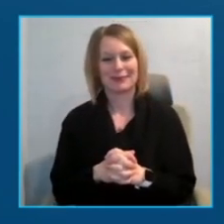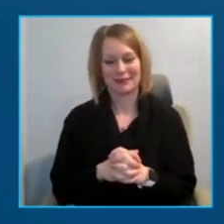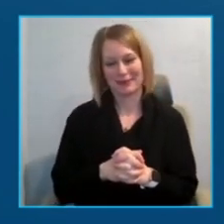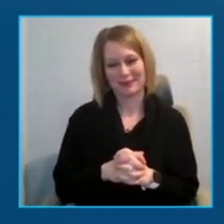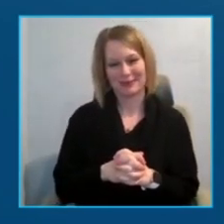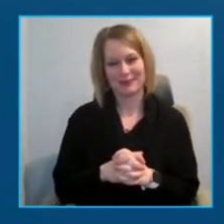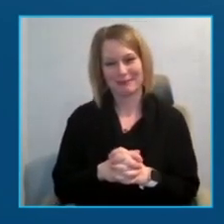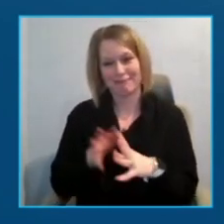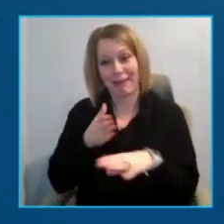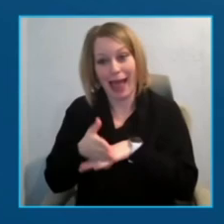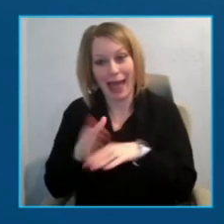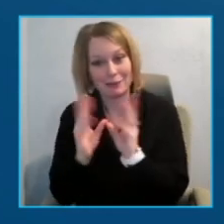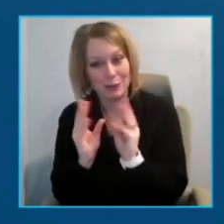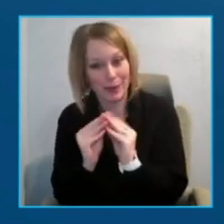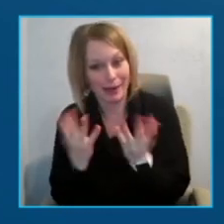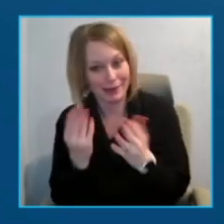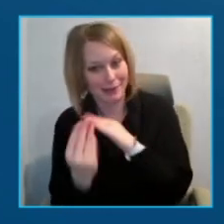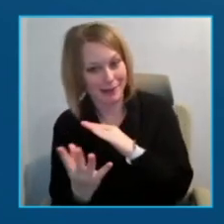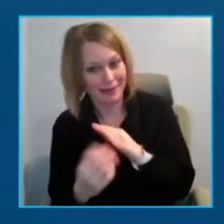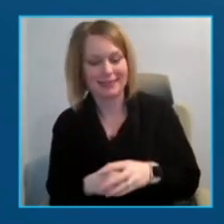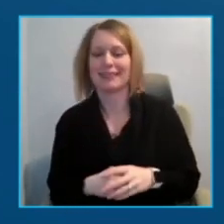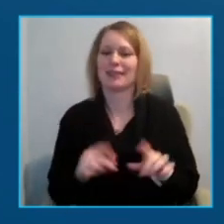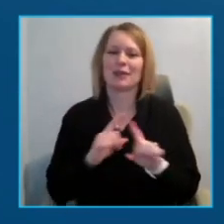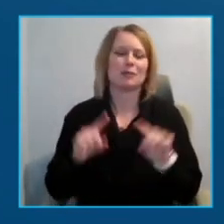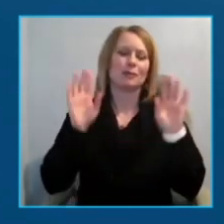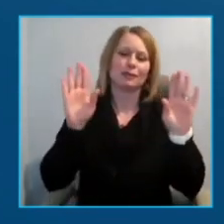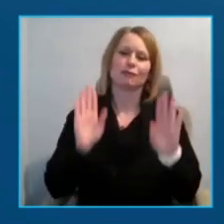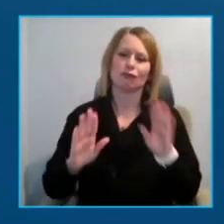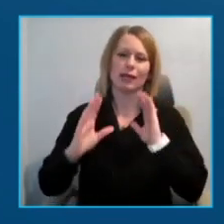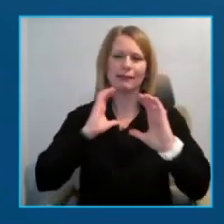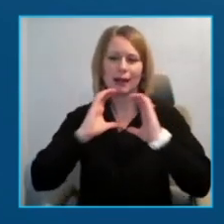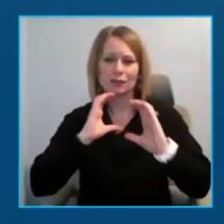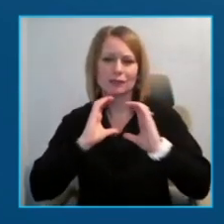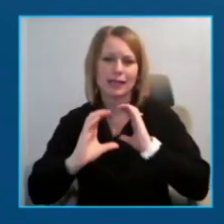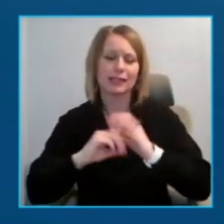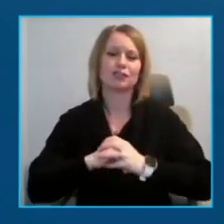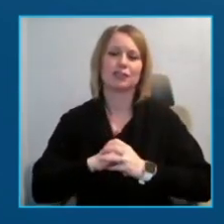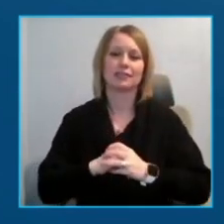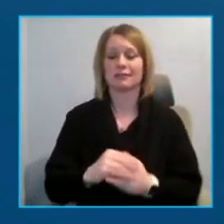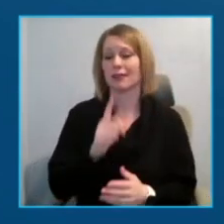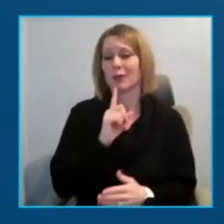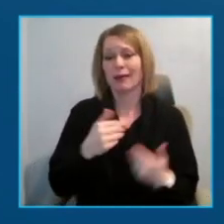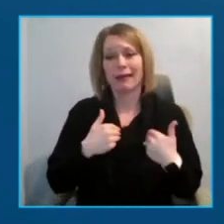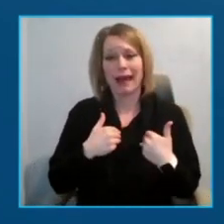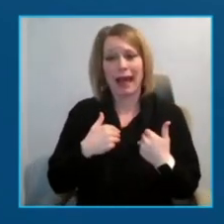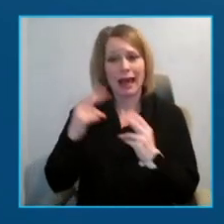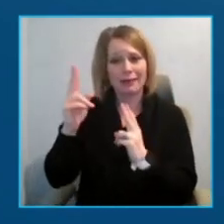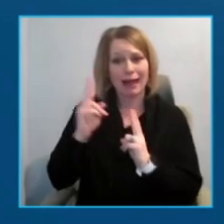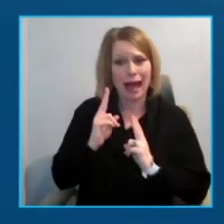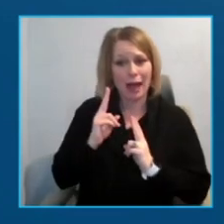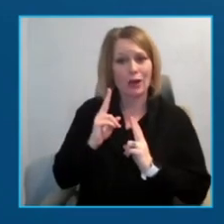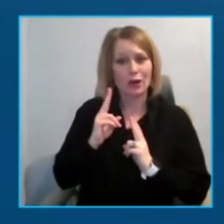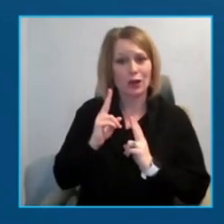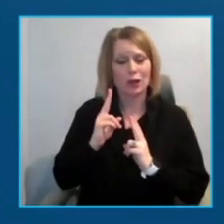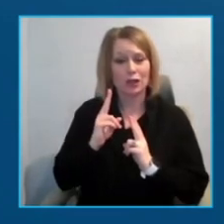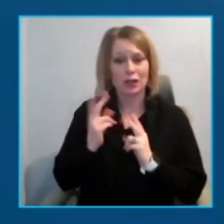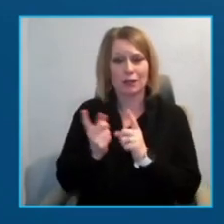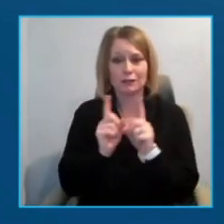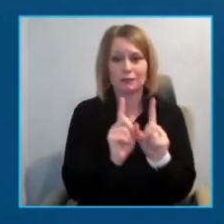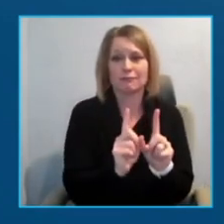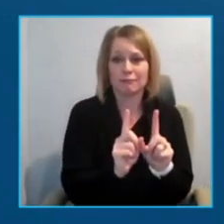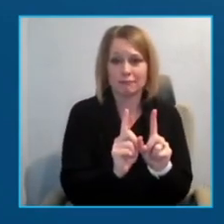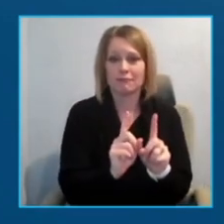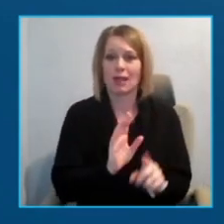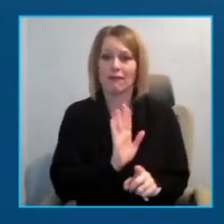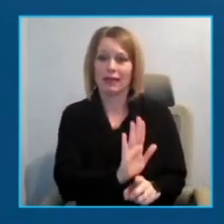and some great dinners and great conversations. Indeed, I had the privilege of joining him in his classes at the